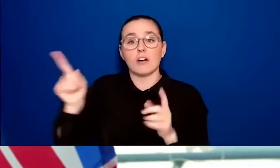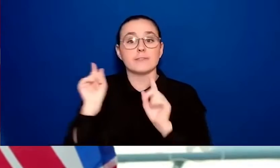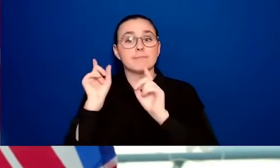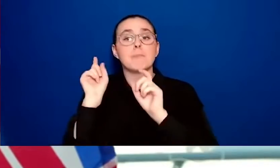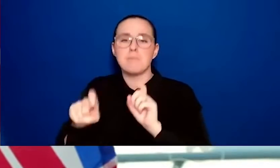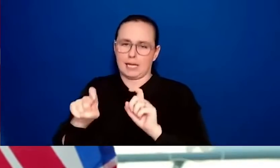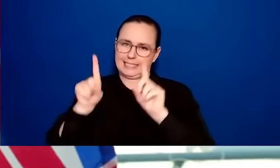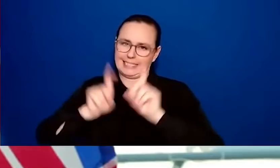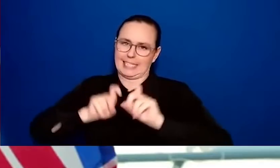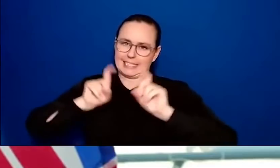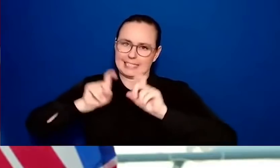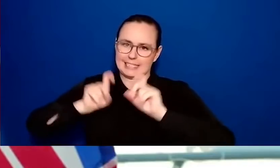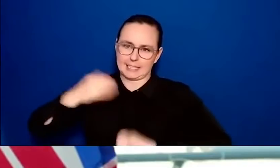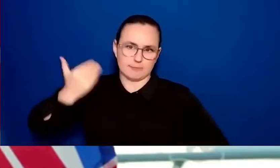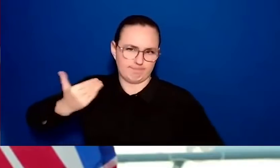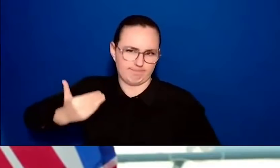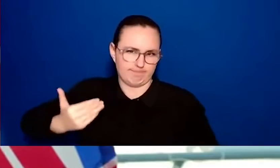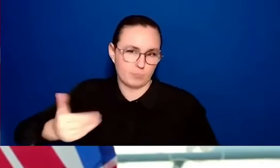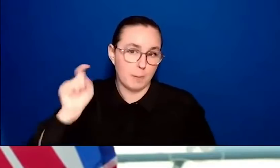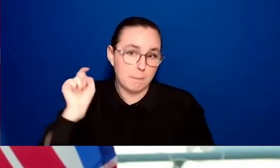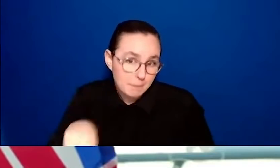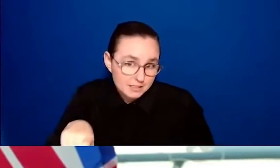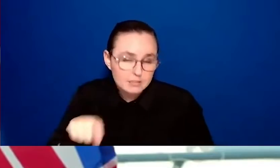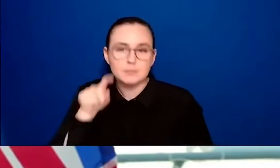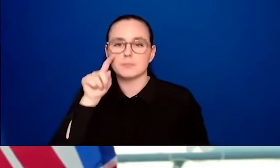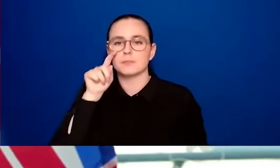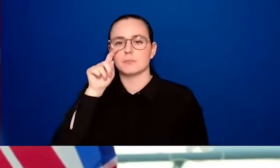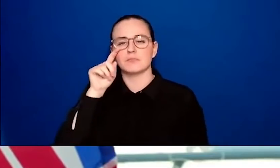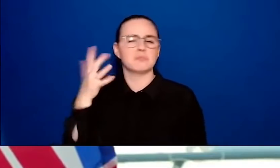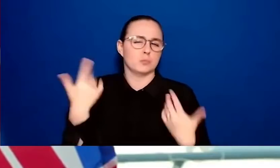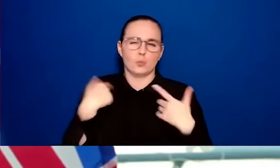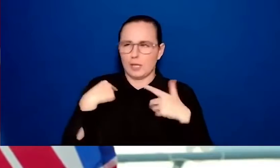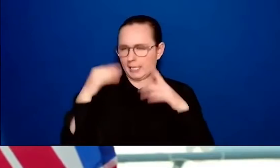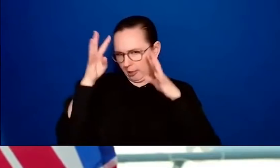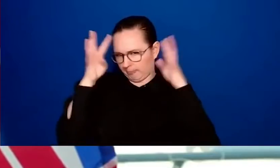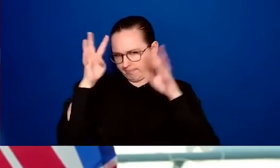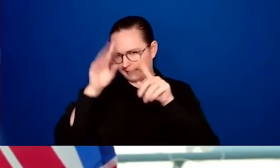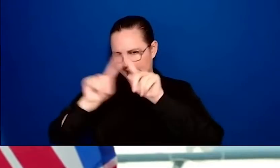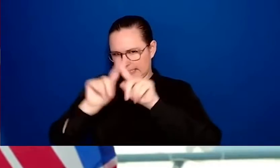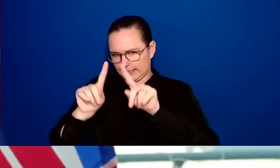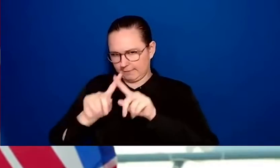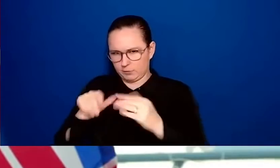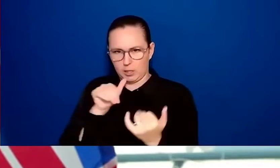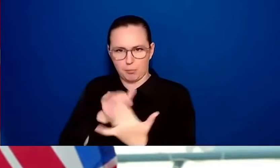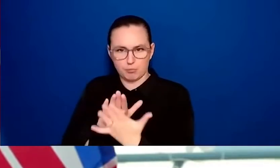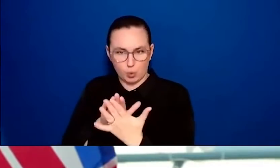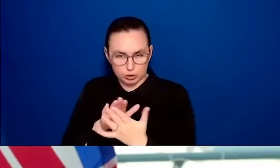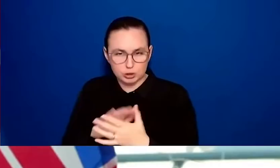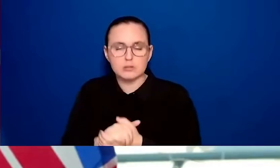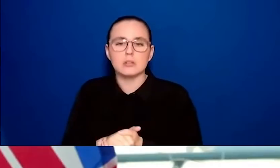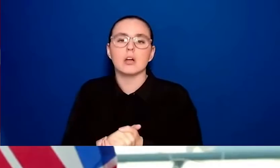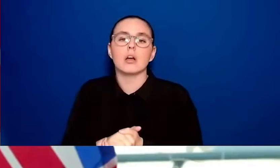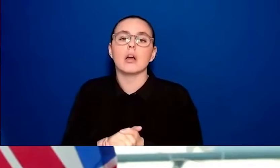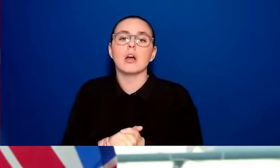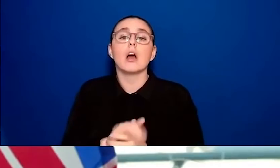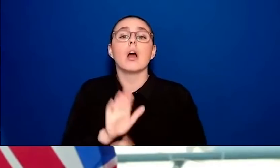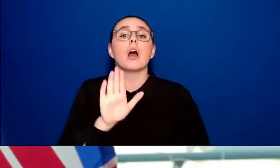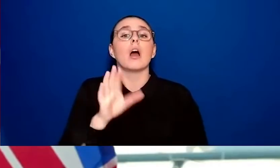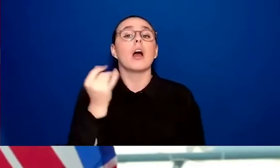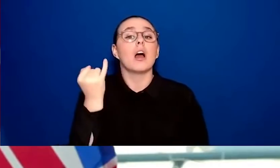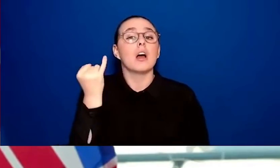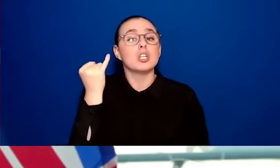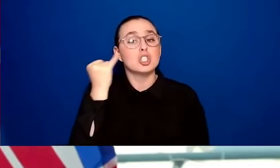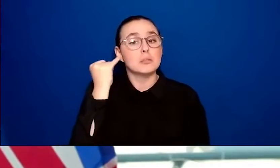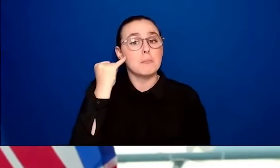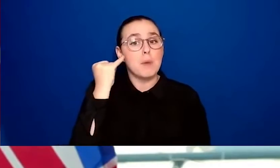the ultimate end for people who choose not to be immunized, who work in healthcare, is leave